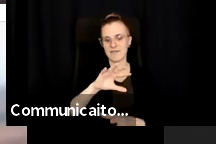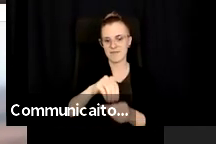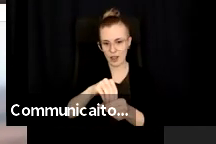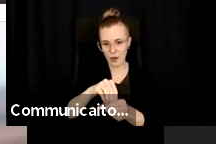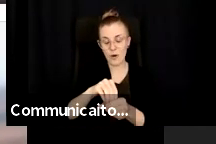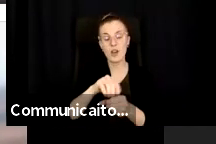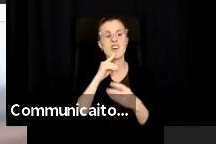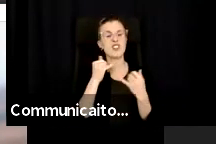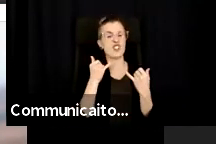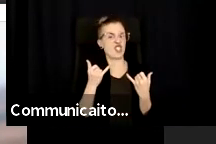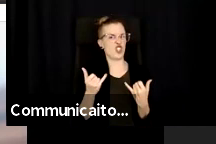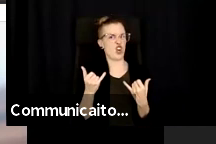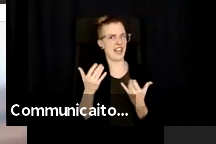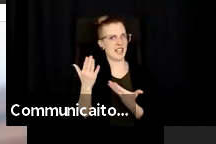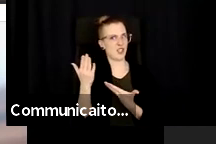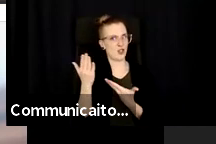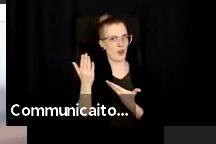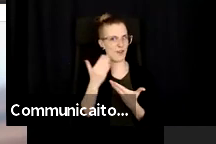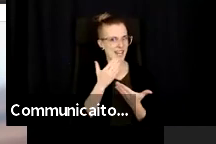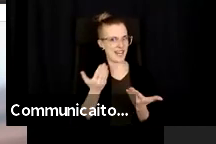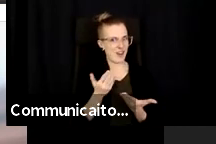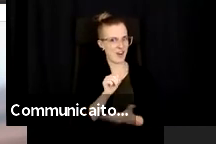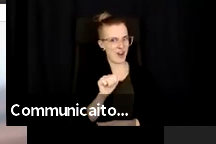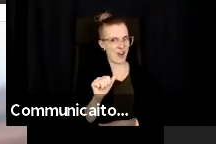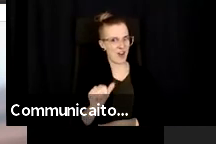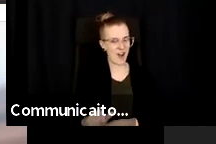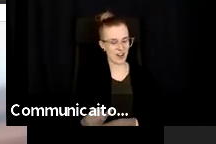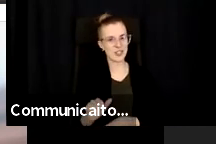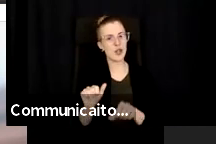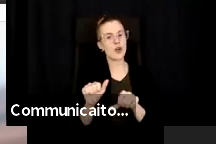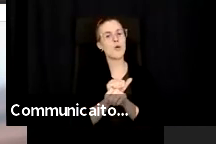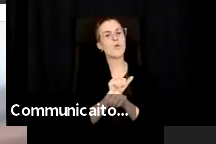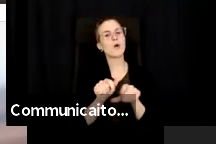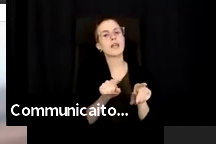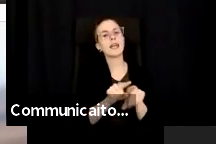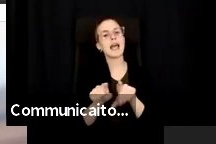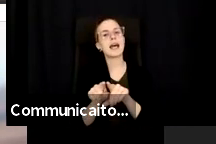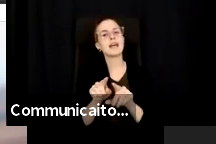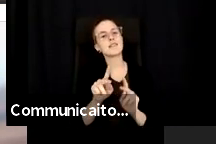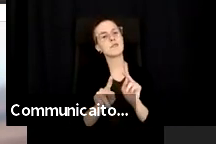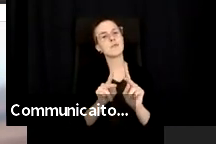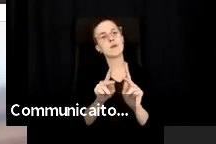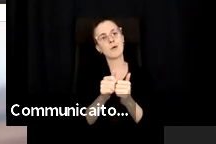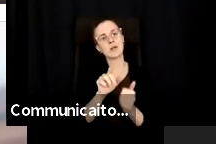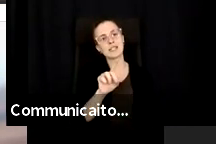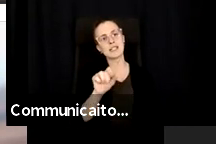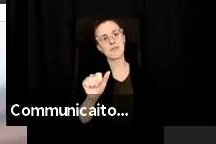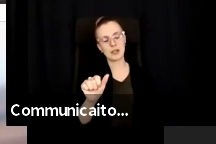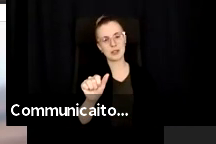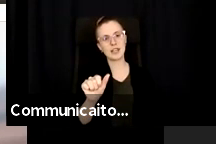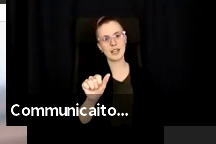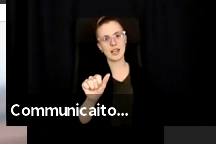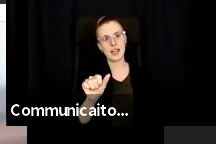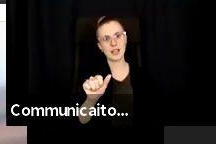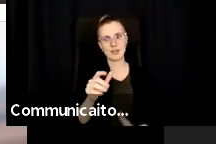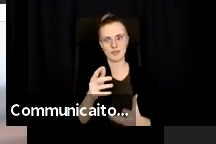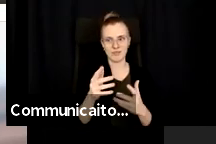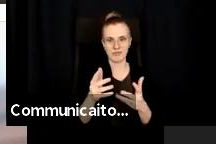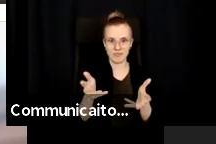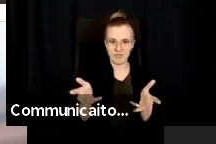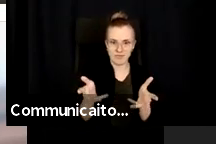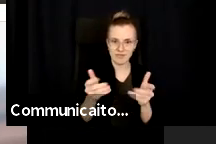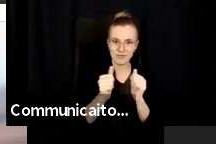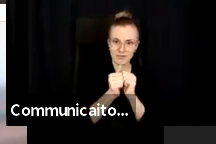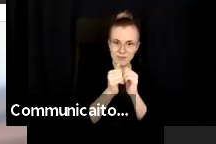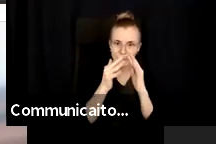serving here in Austin, working as a Peoples with Disabilities constituency organizer,